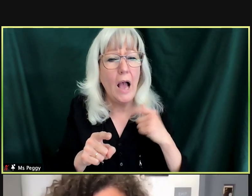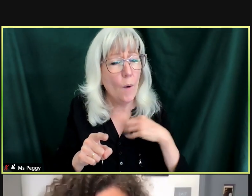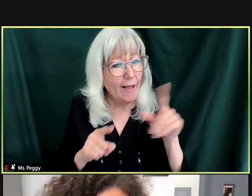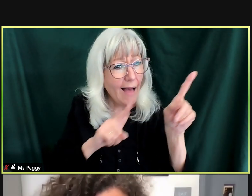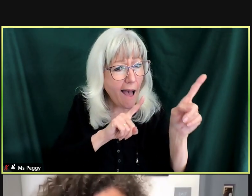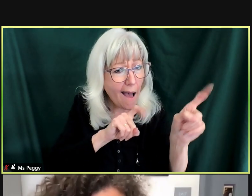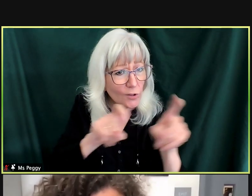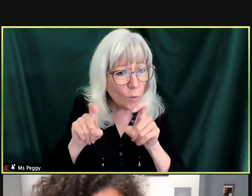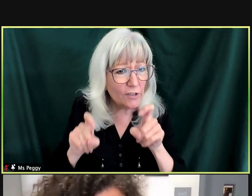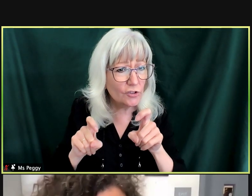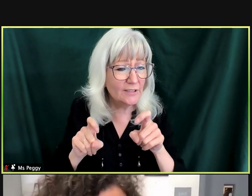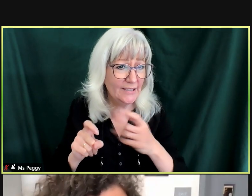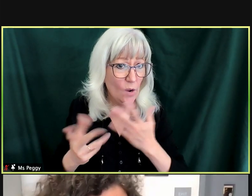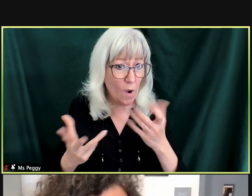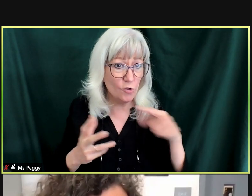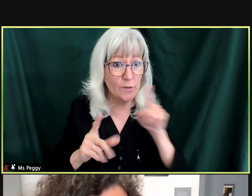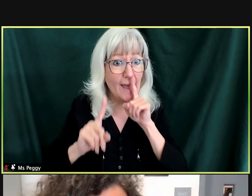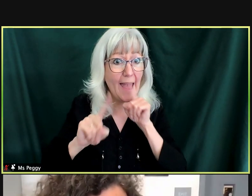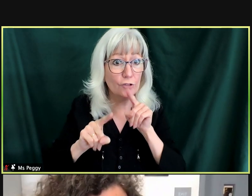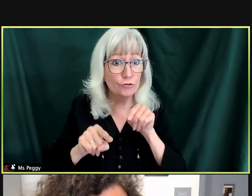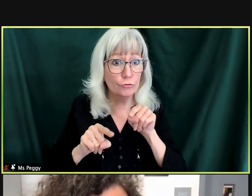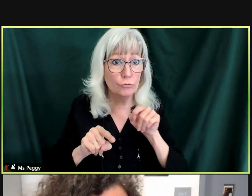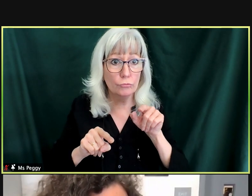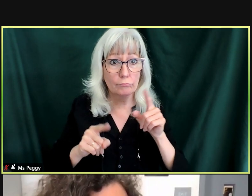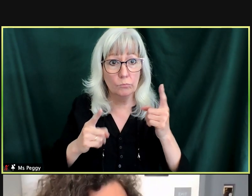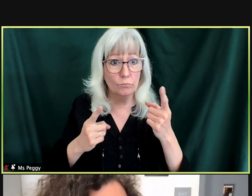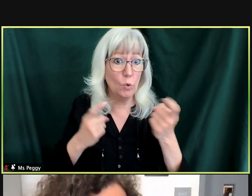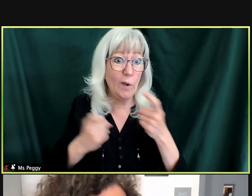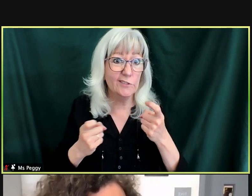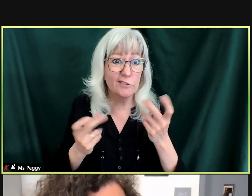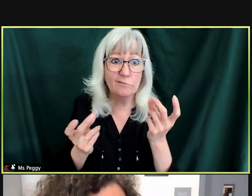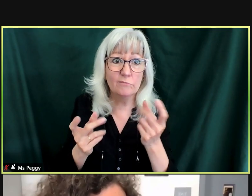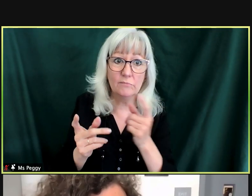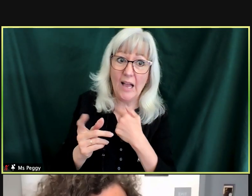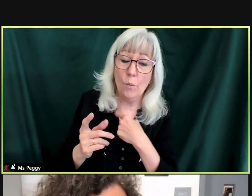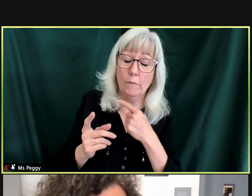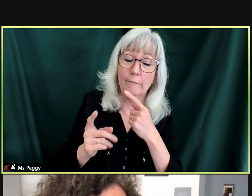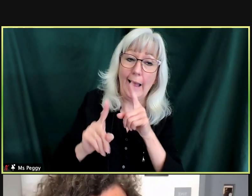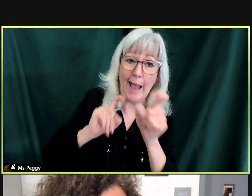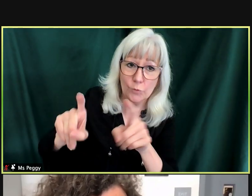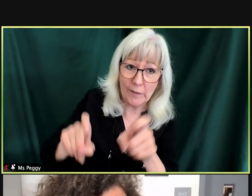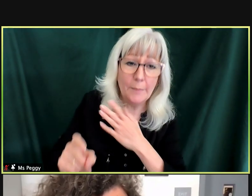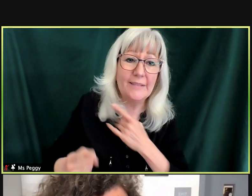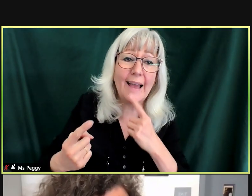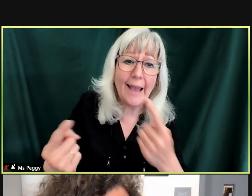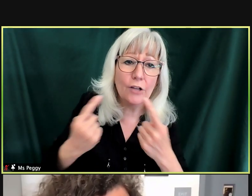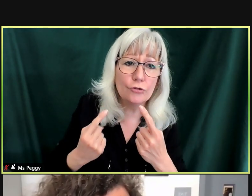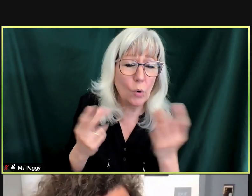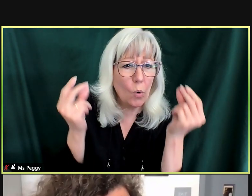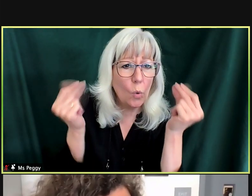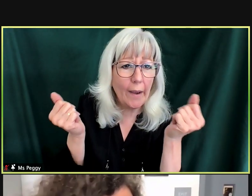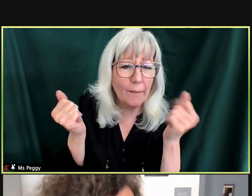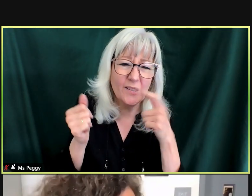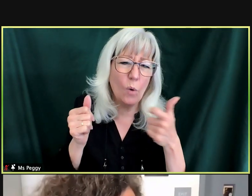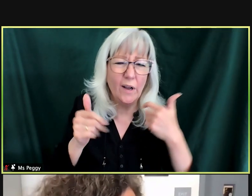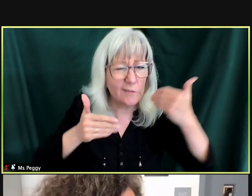So, and let's do that quickly so that we can get some work time at the end of the slides.